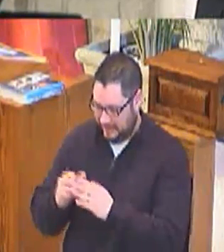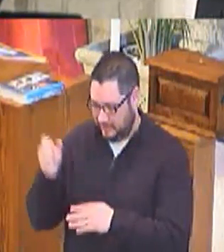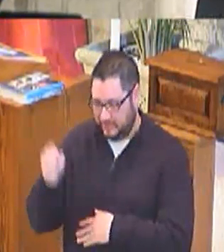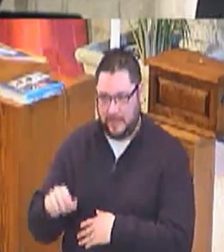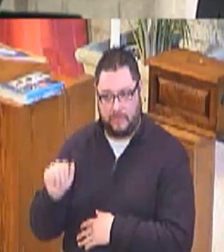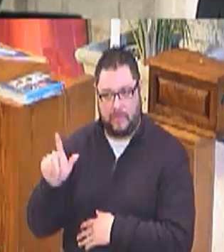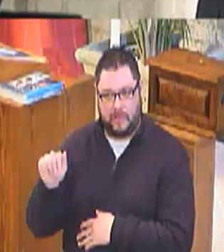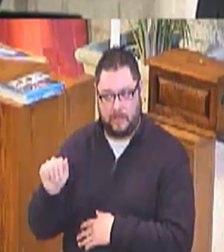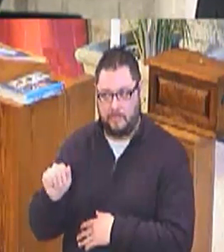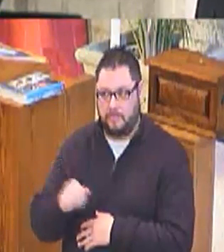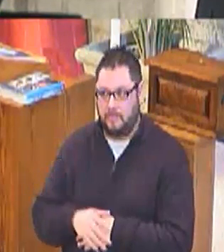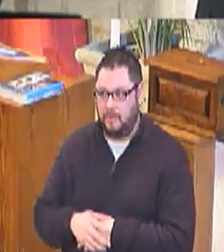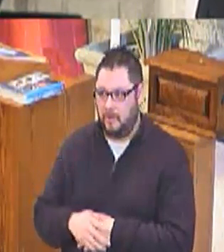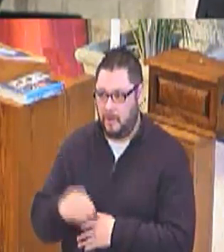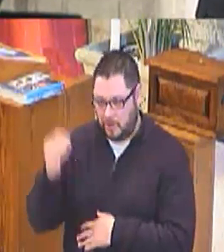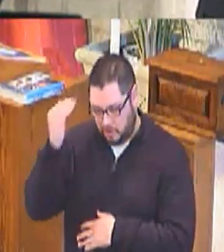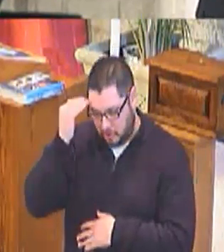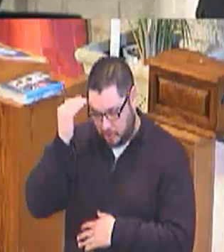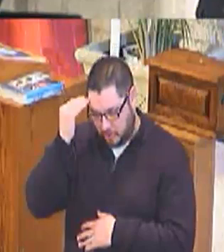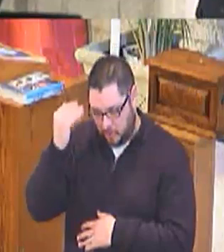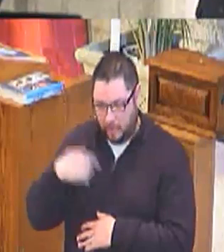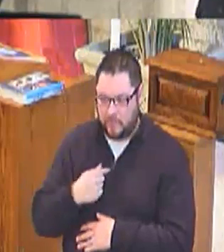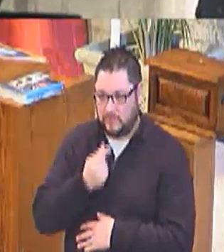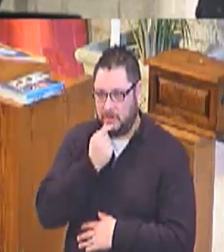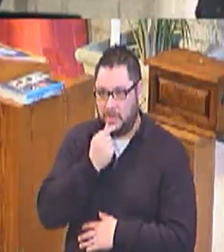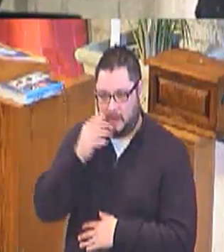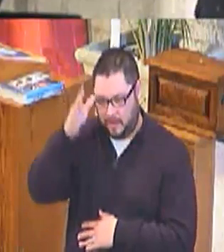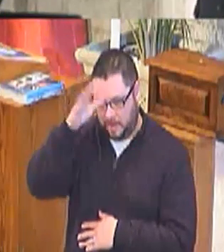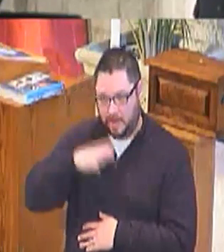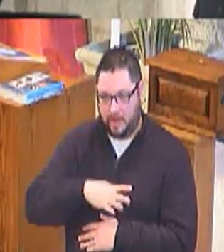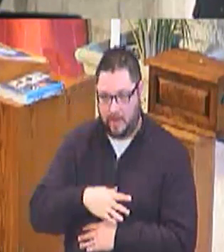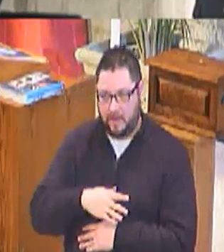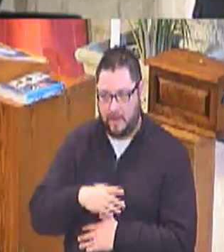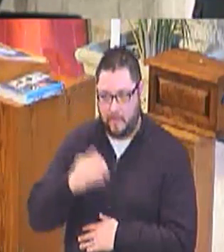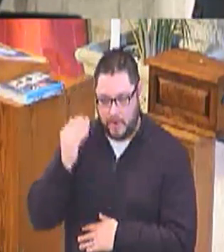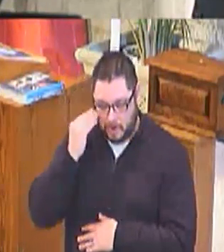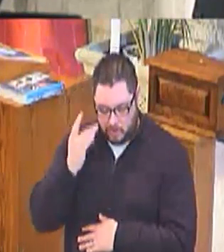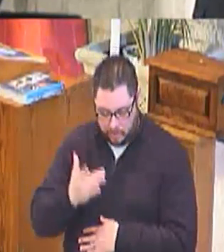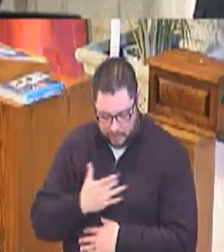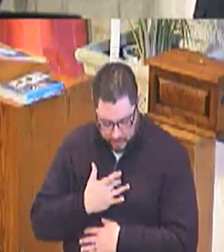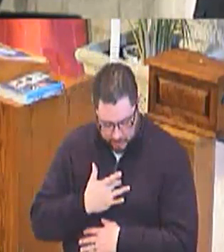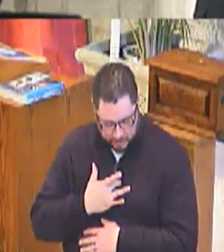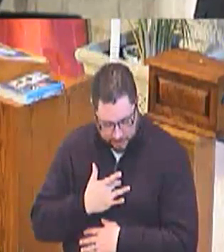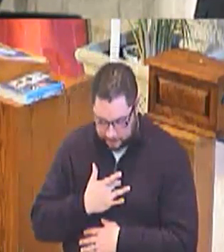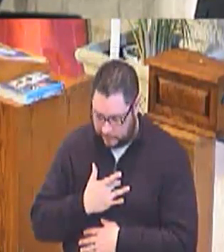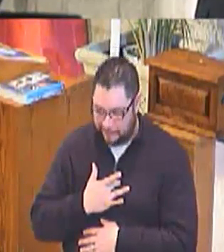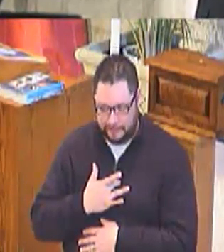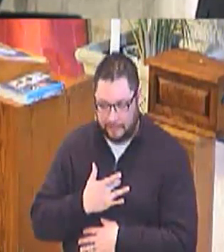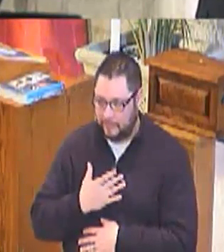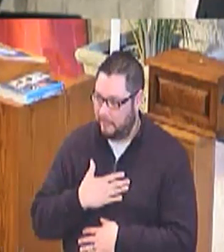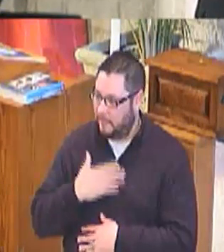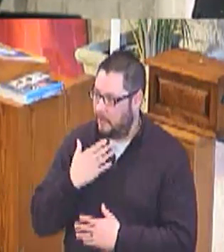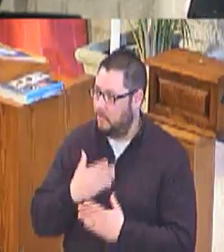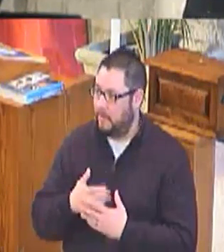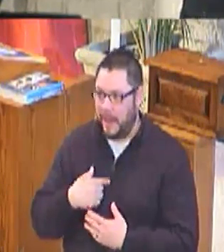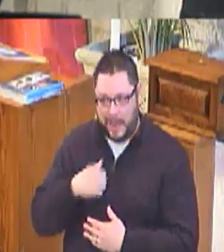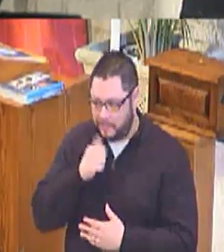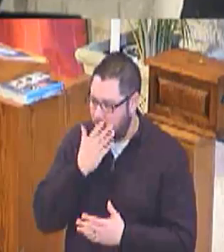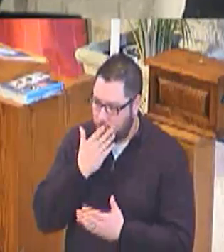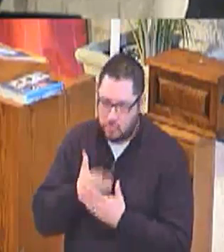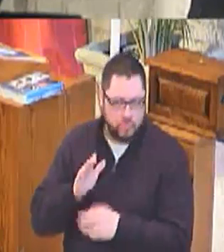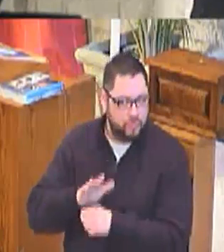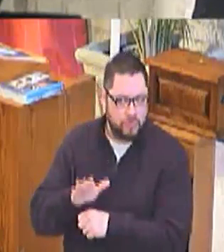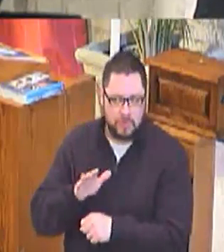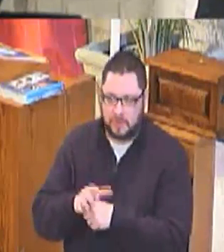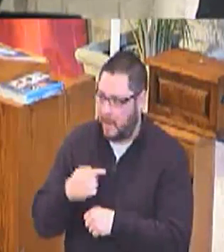Alabama, knowing that I was a gay man, knowing in my heart that, oh my goodness, I was not good enough, I